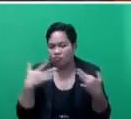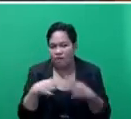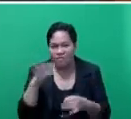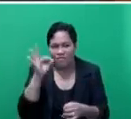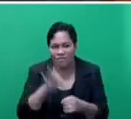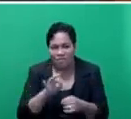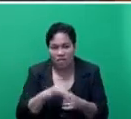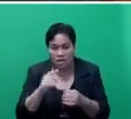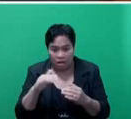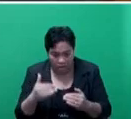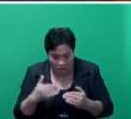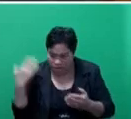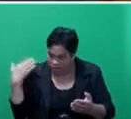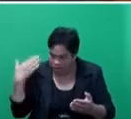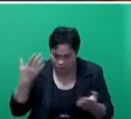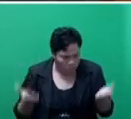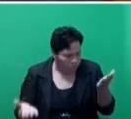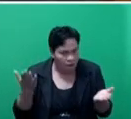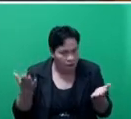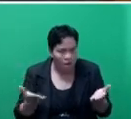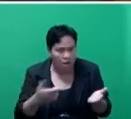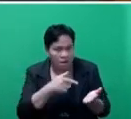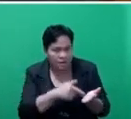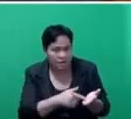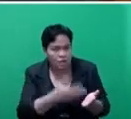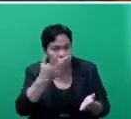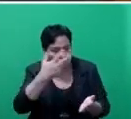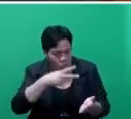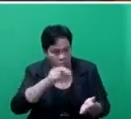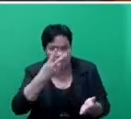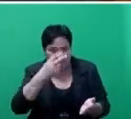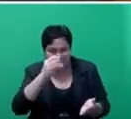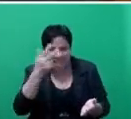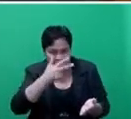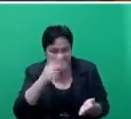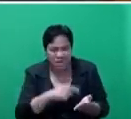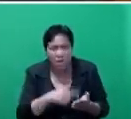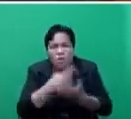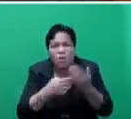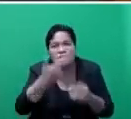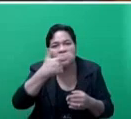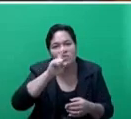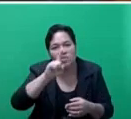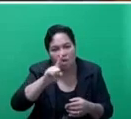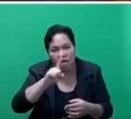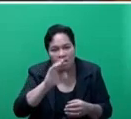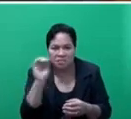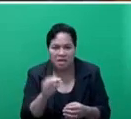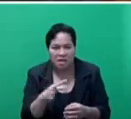that to 2018, why was it only 71% came out to vote? Because, Honorable Speaker, people were